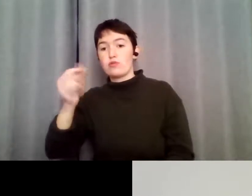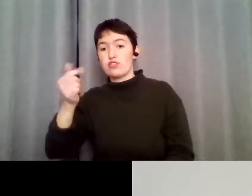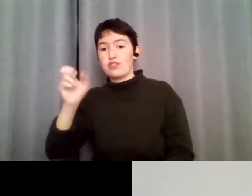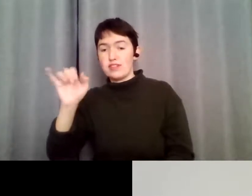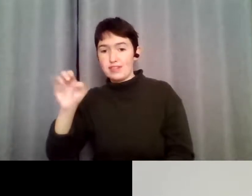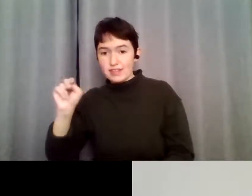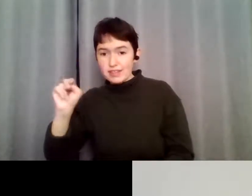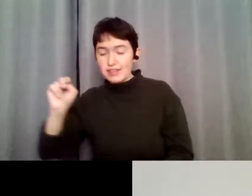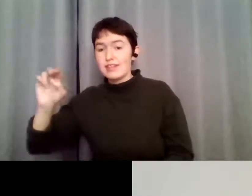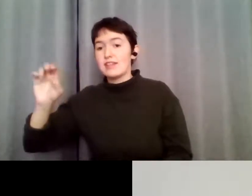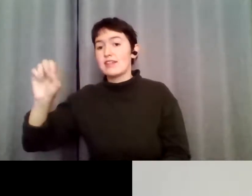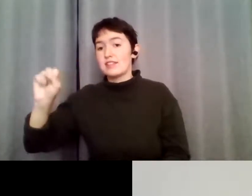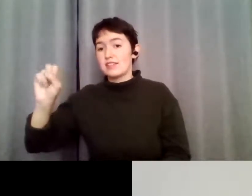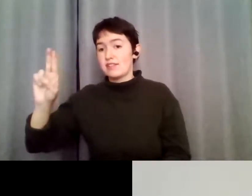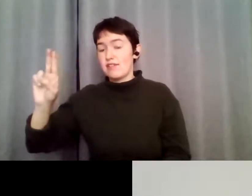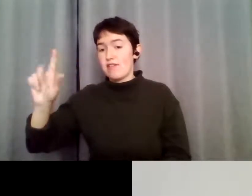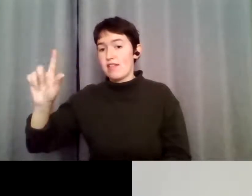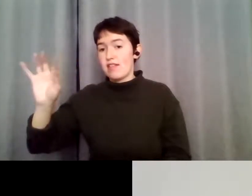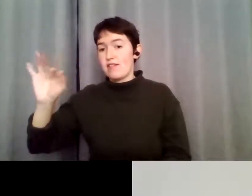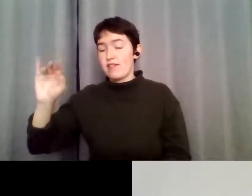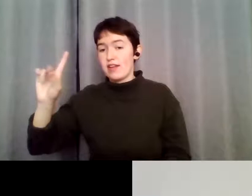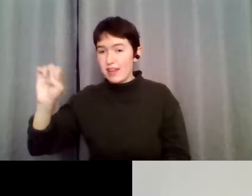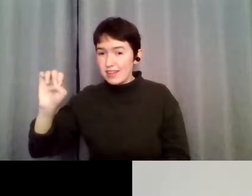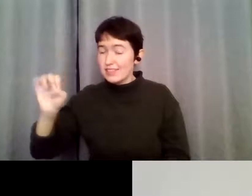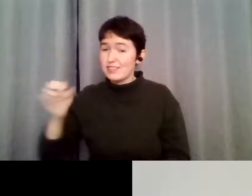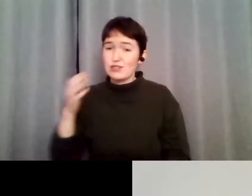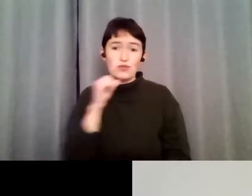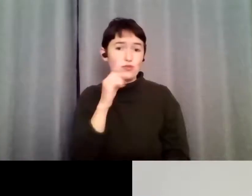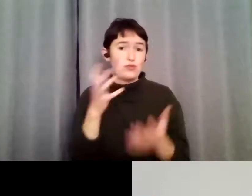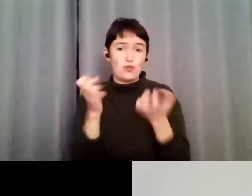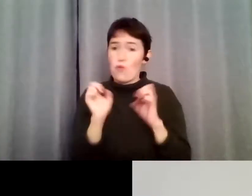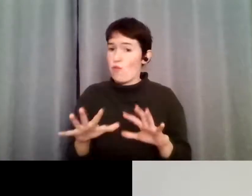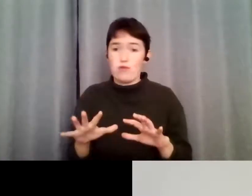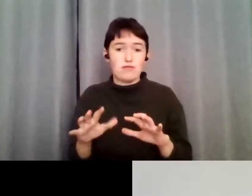out those things, then perhaps we could have a little glass of moon water.